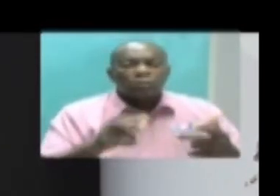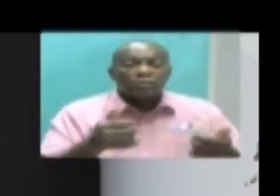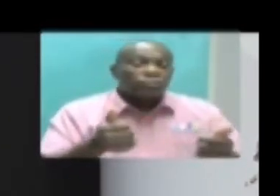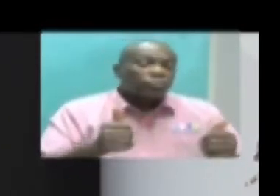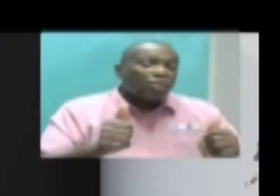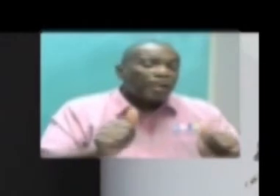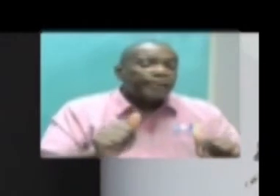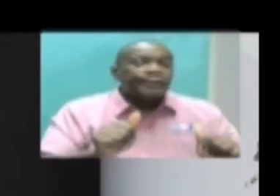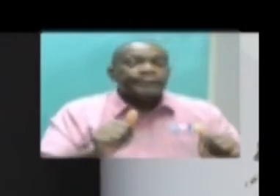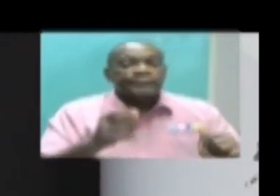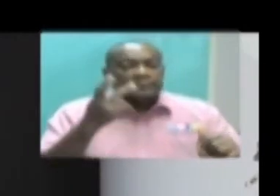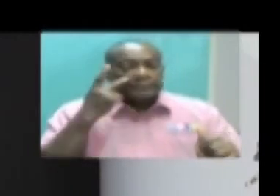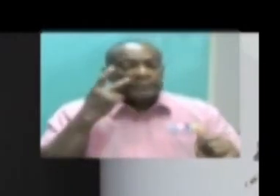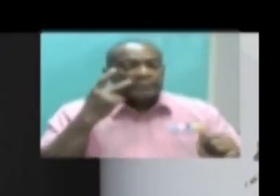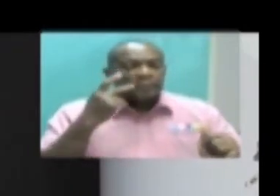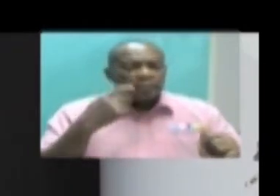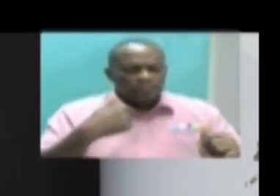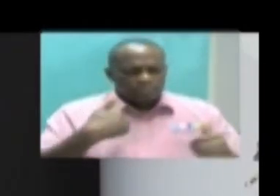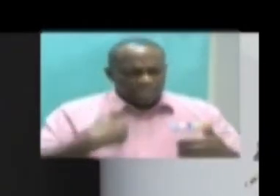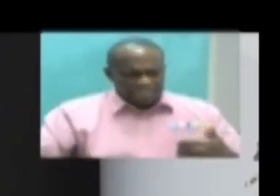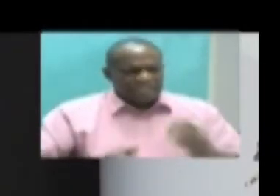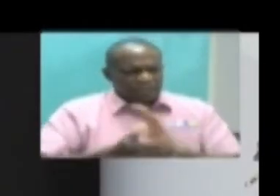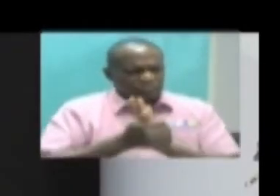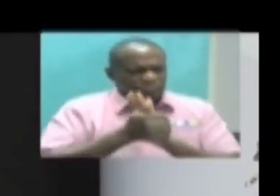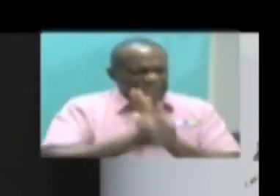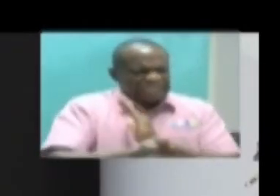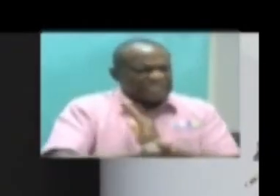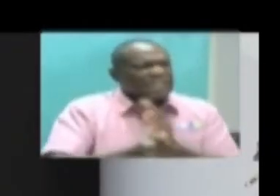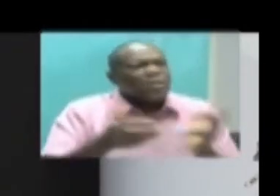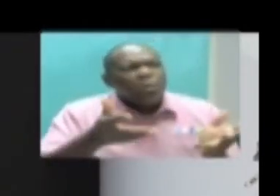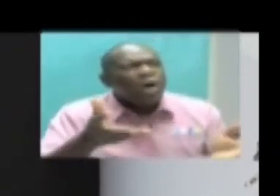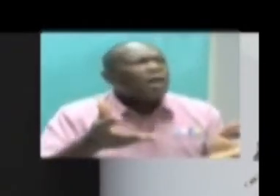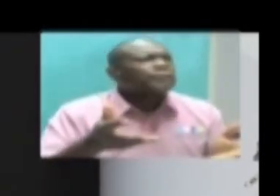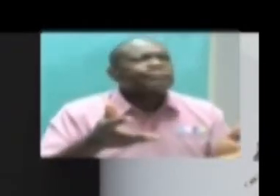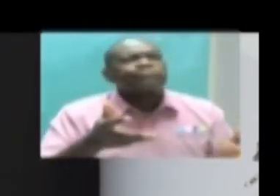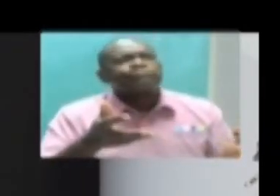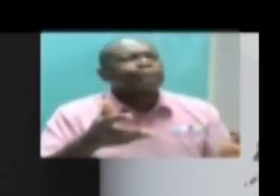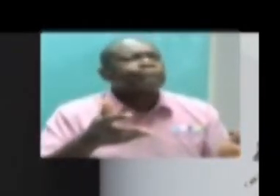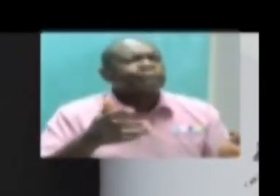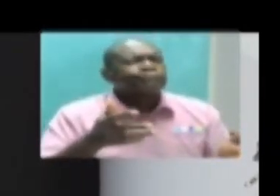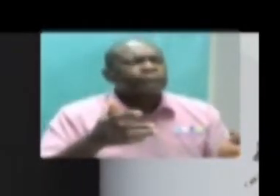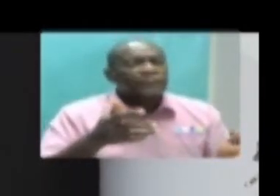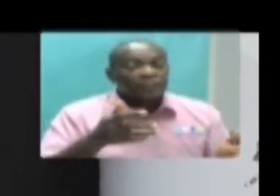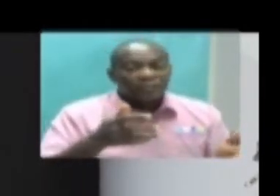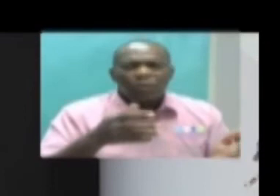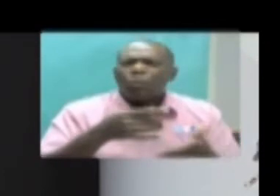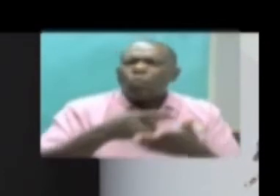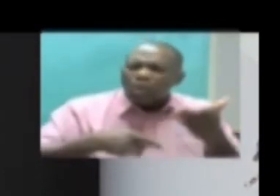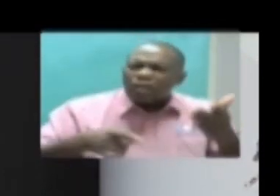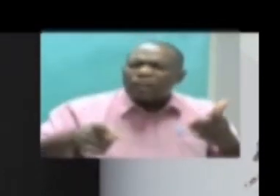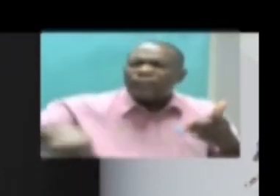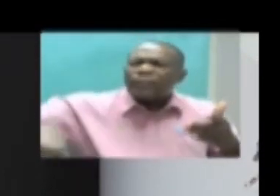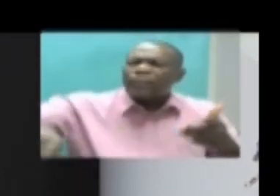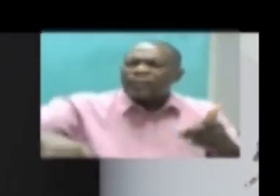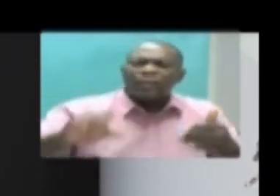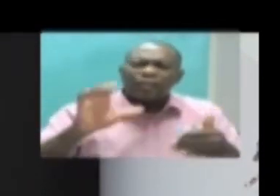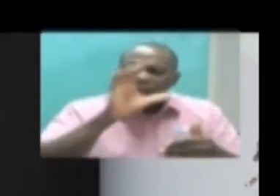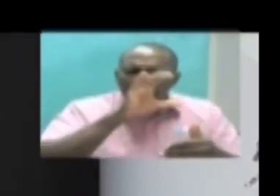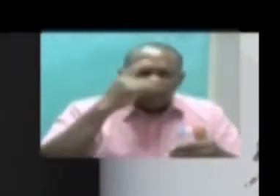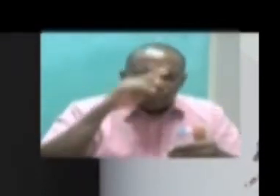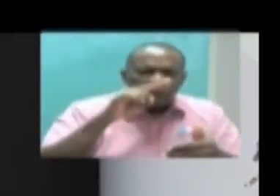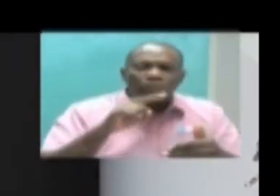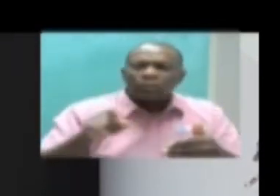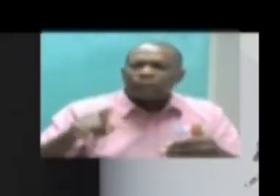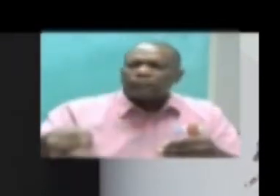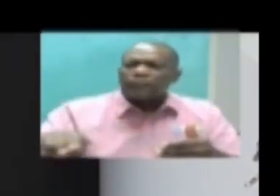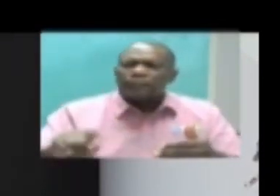at, right? That's where some of the gaming and things come in. Is that what they're looking for online? Those are good needs. It shouldn't be met by the